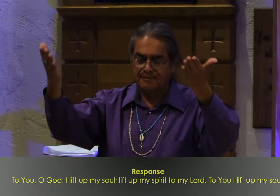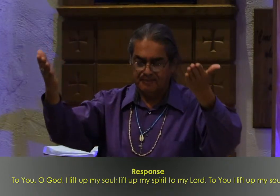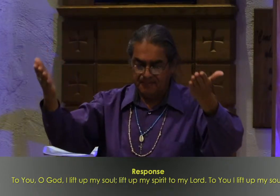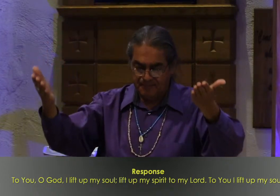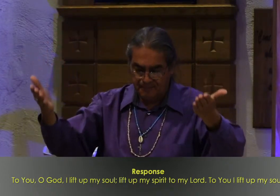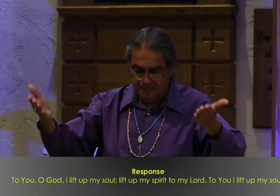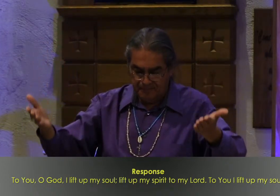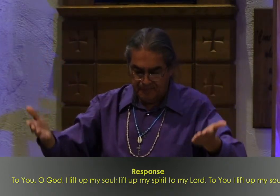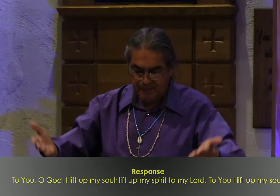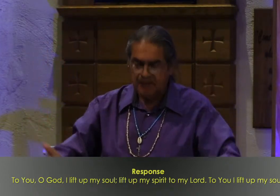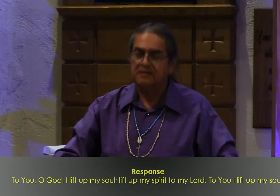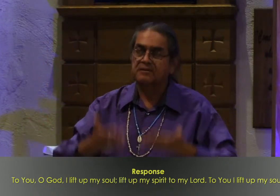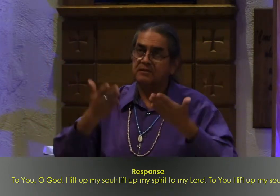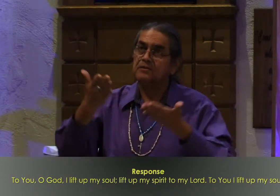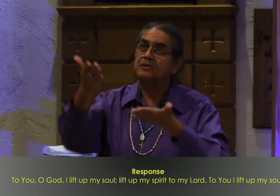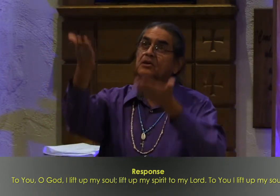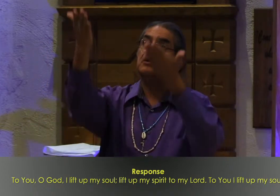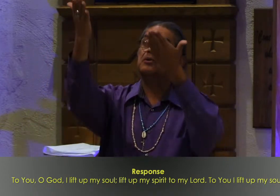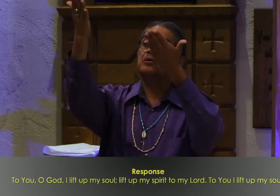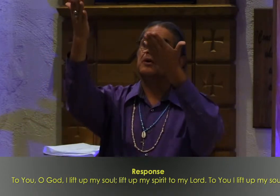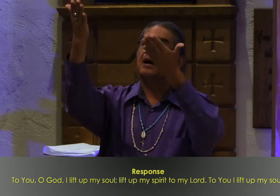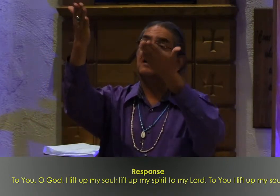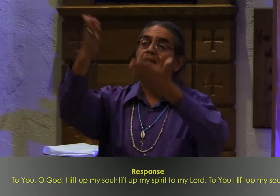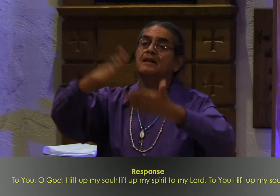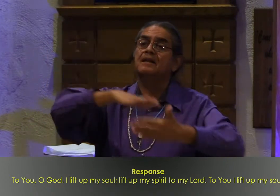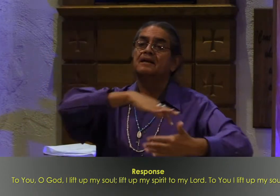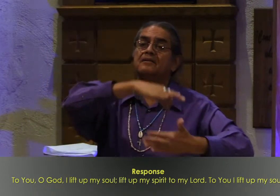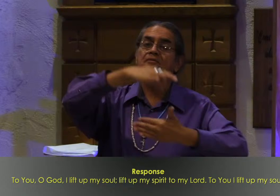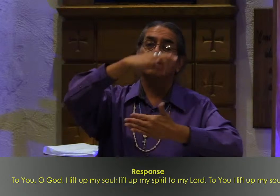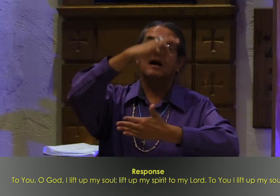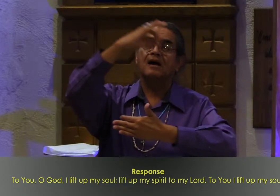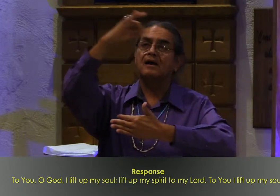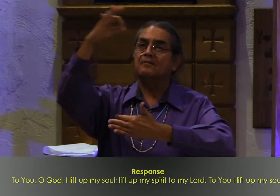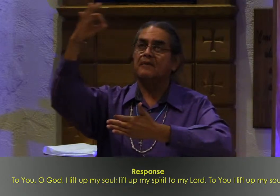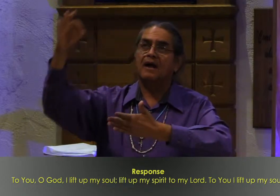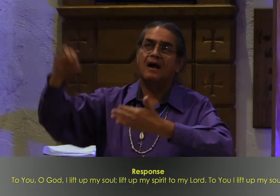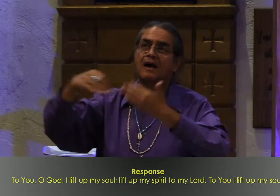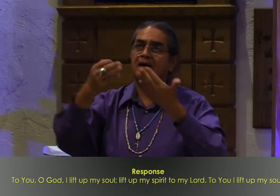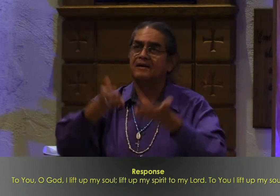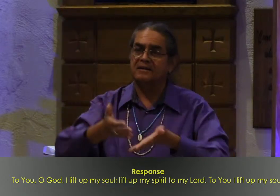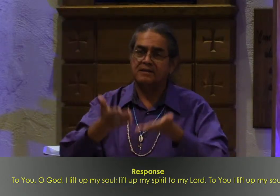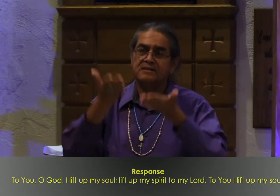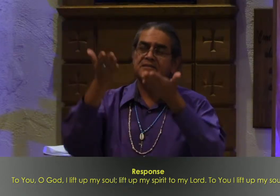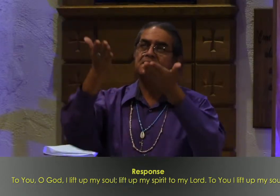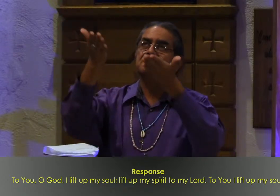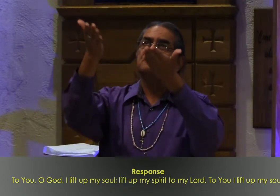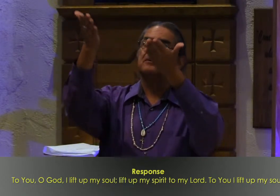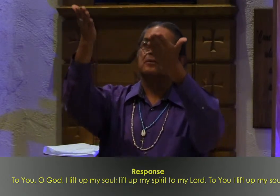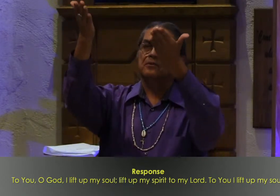soul. To you I lift up my